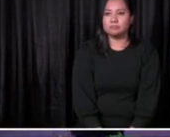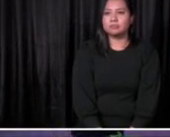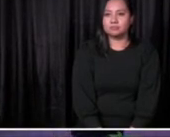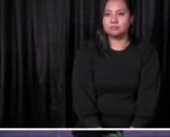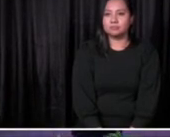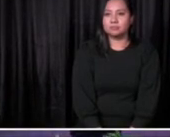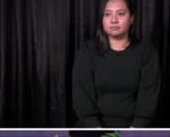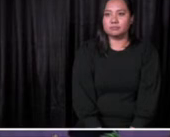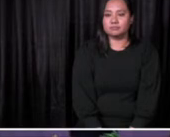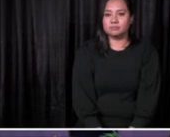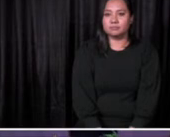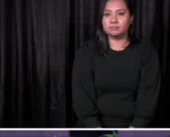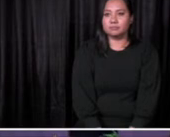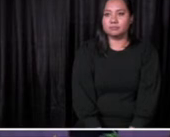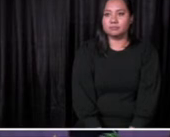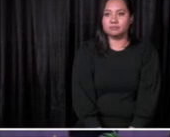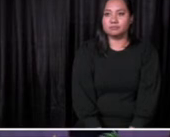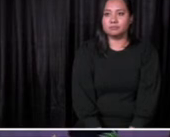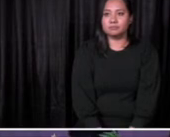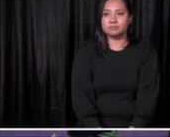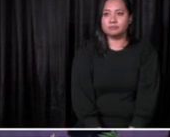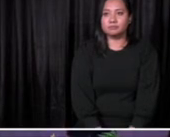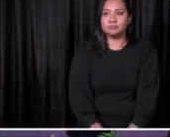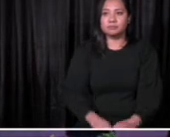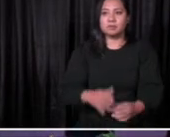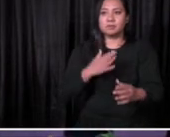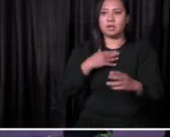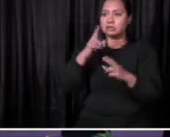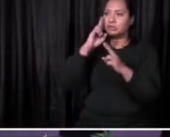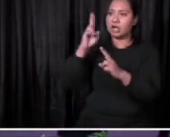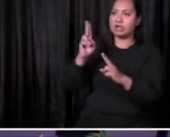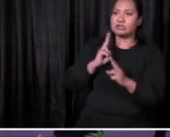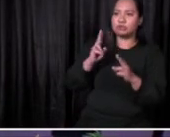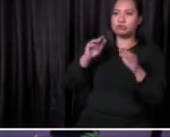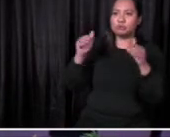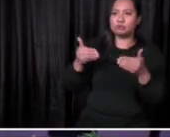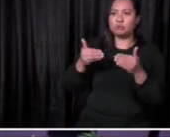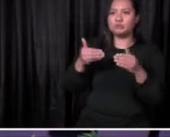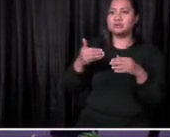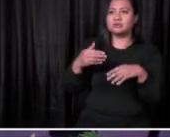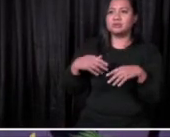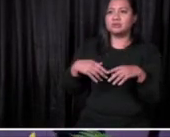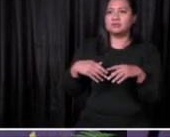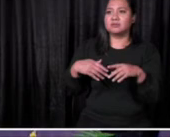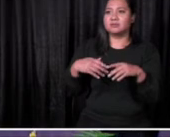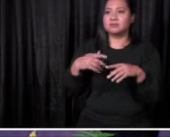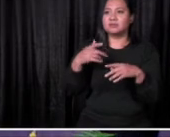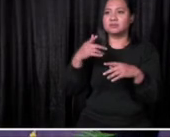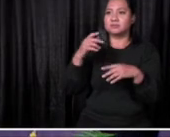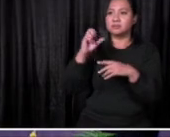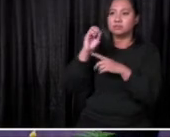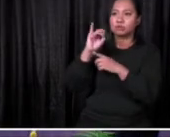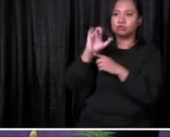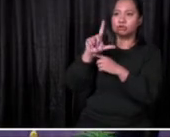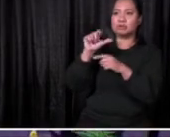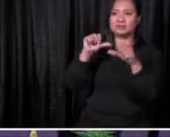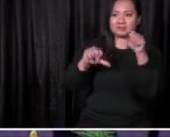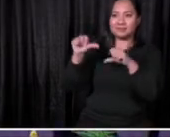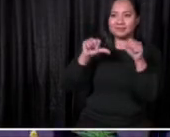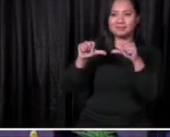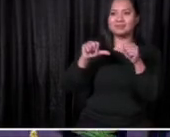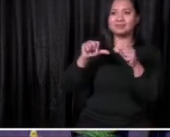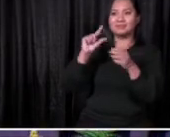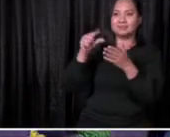It is my honor to introduce the Social Sciences and Interdisciplinary Studies commencement